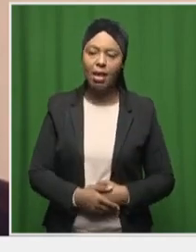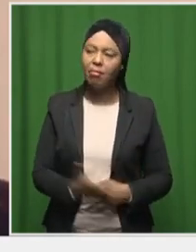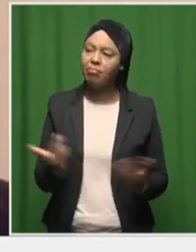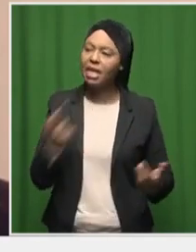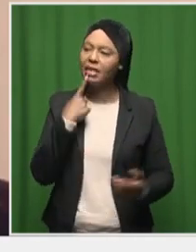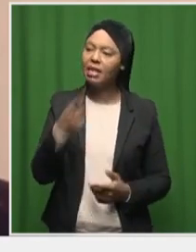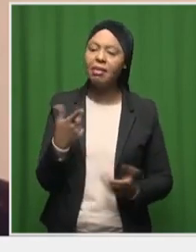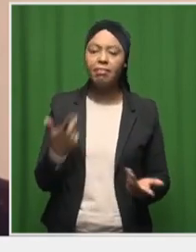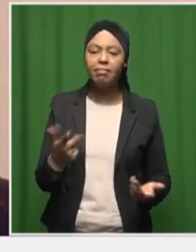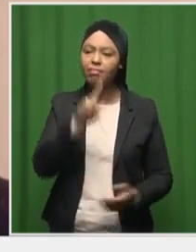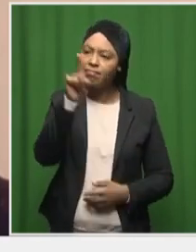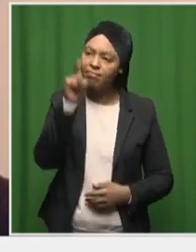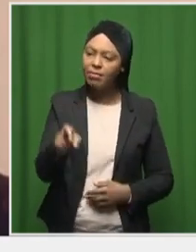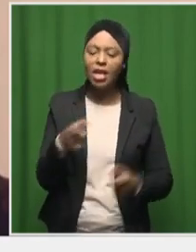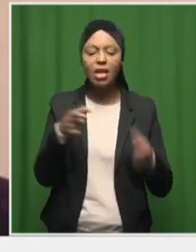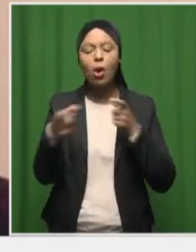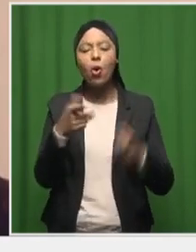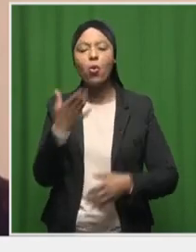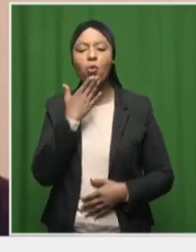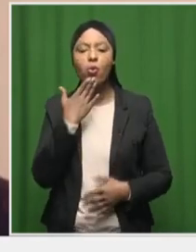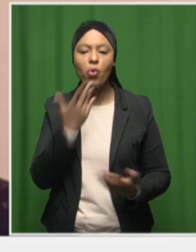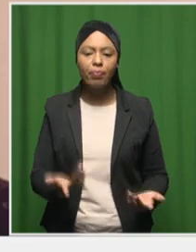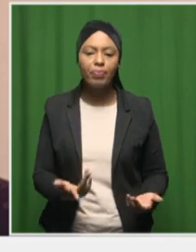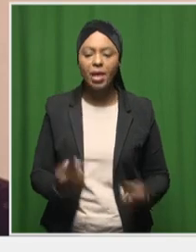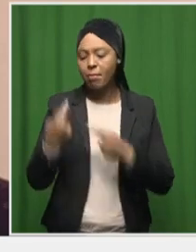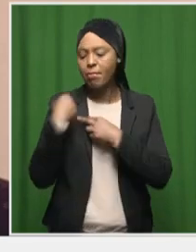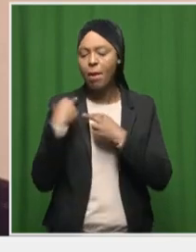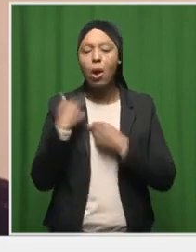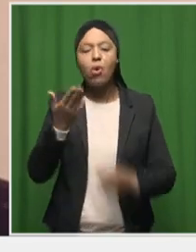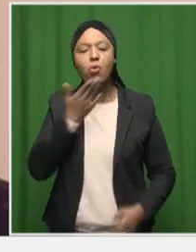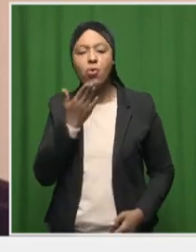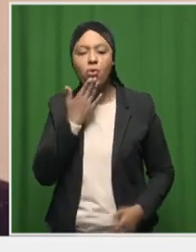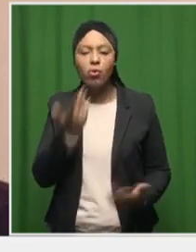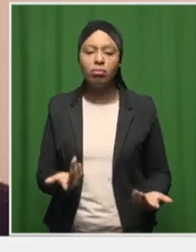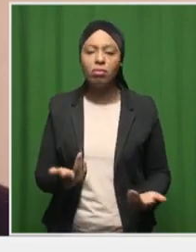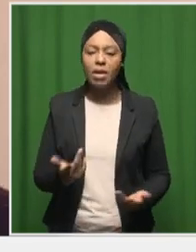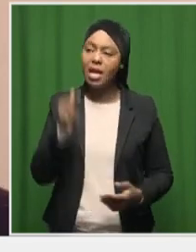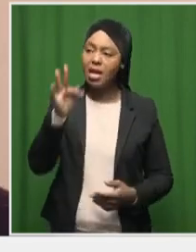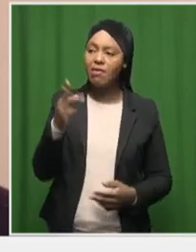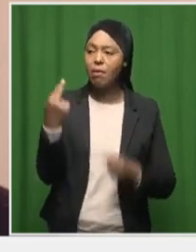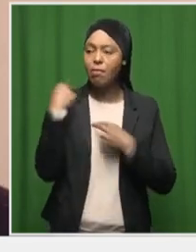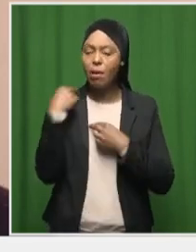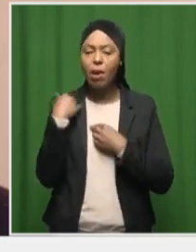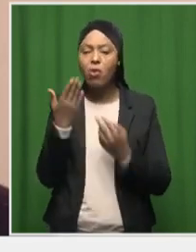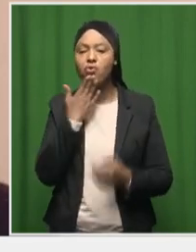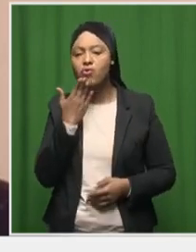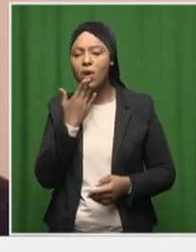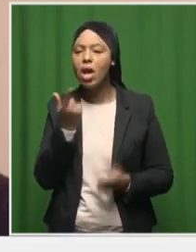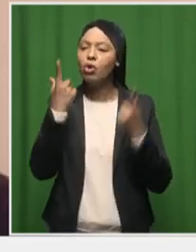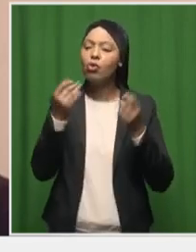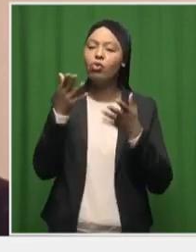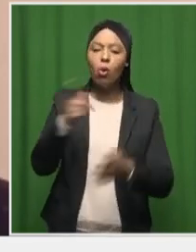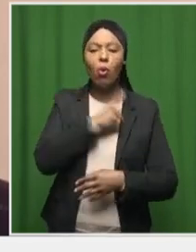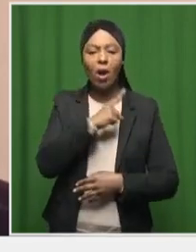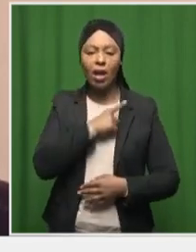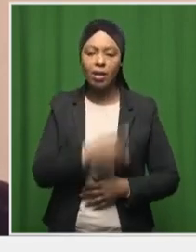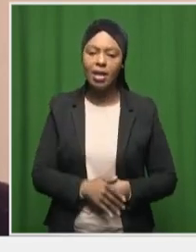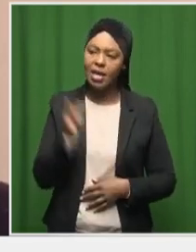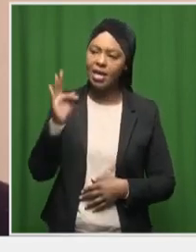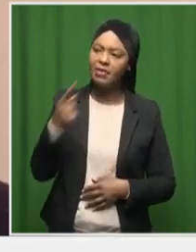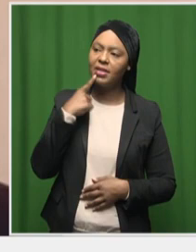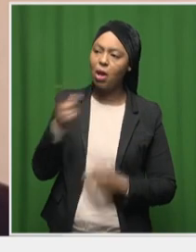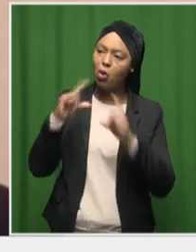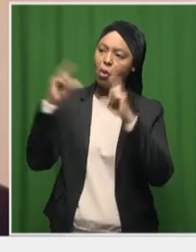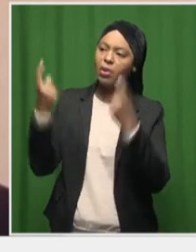in charge and why it's doing what it's doing. I mean, when a president comes and says, now I need a commission of inquiry to tell me